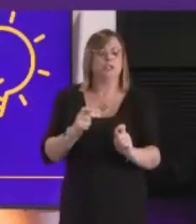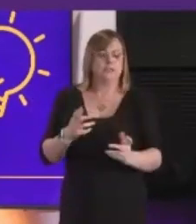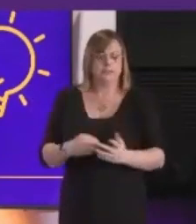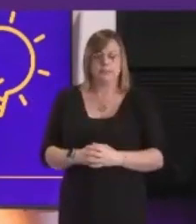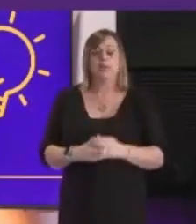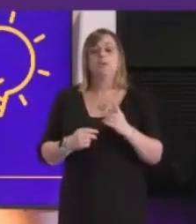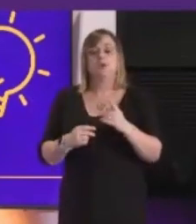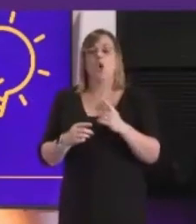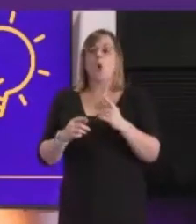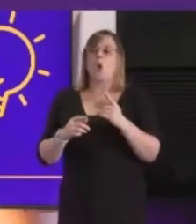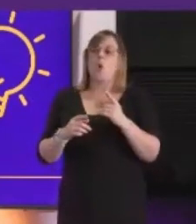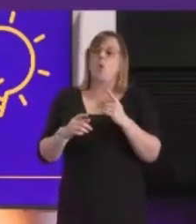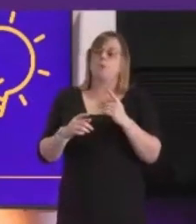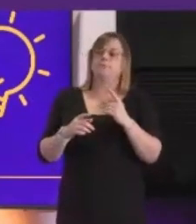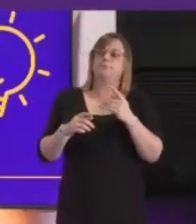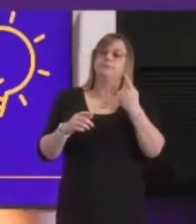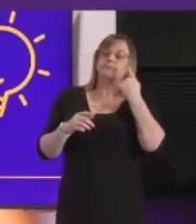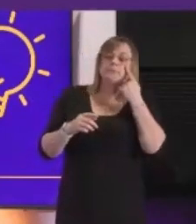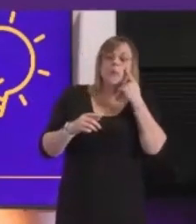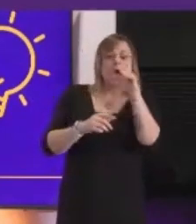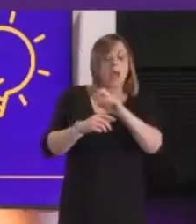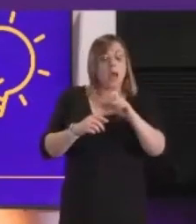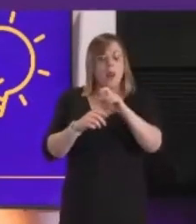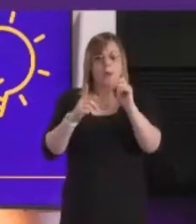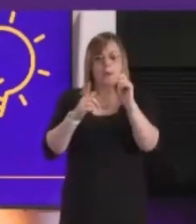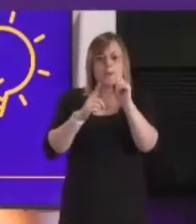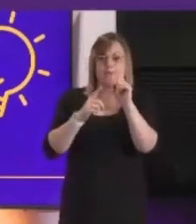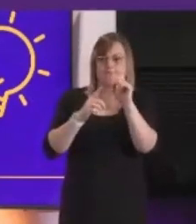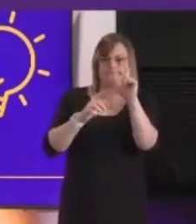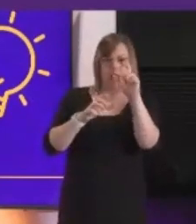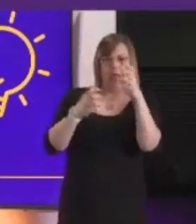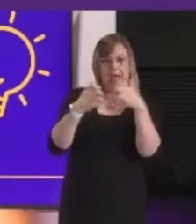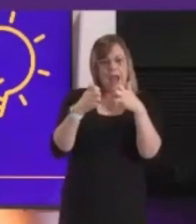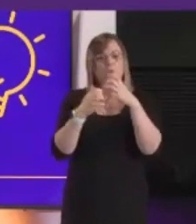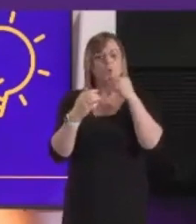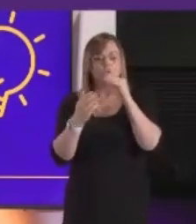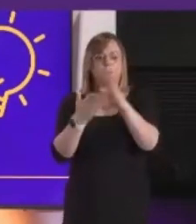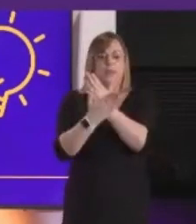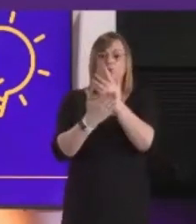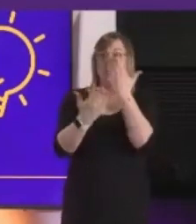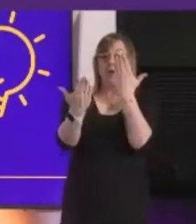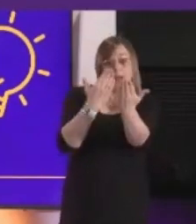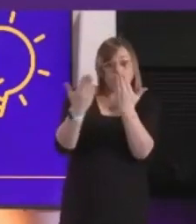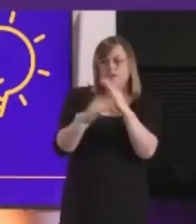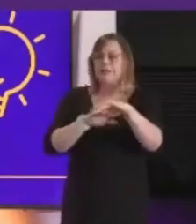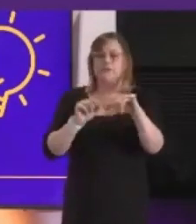we had reapproached how the color palette is used to make sure that color contrast isn't an issue.